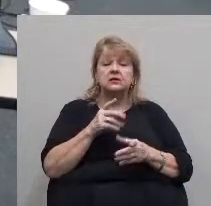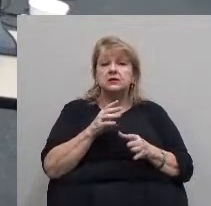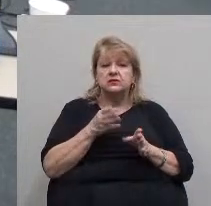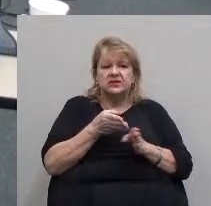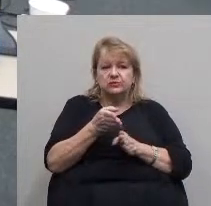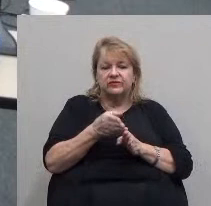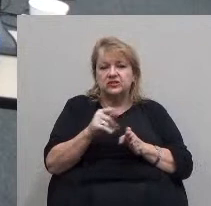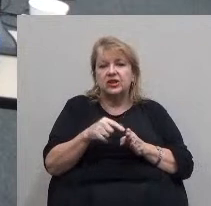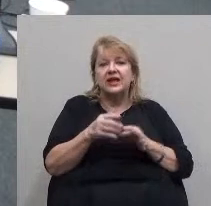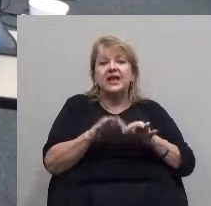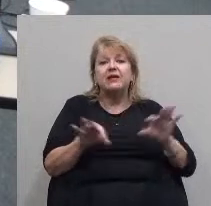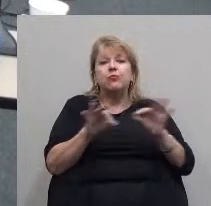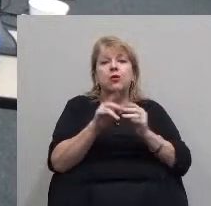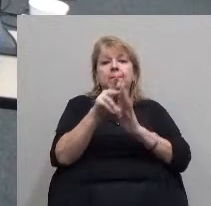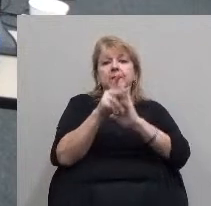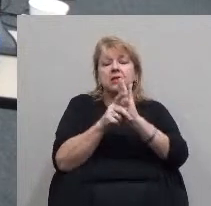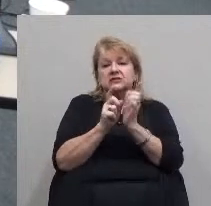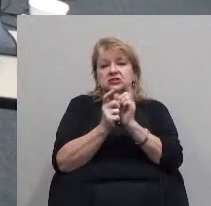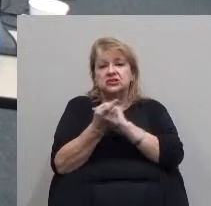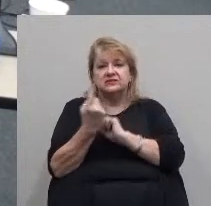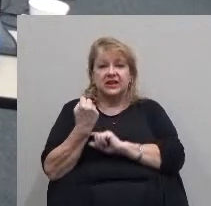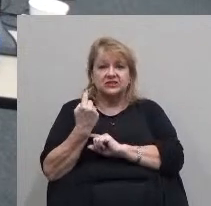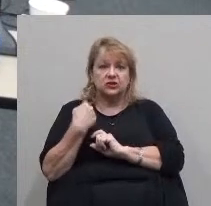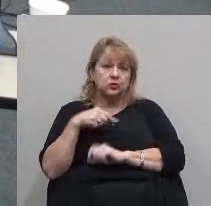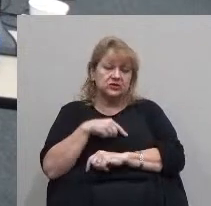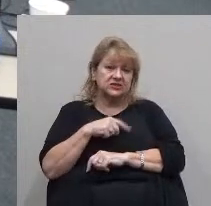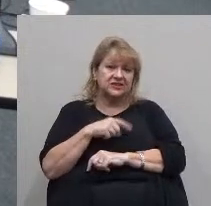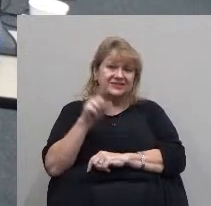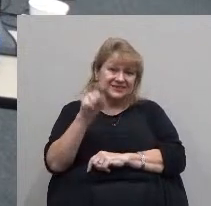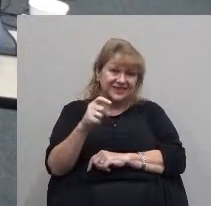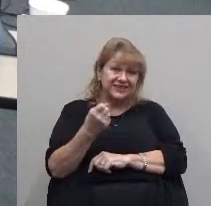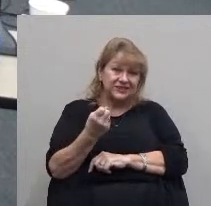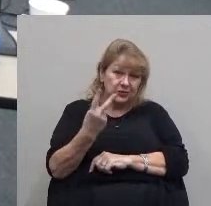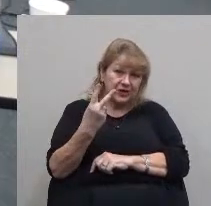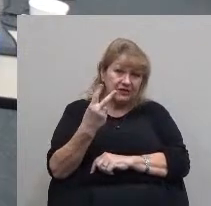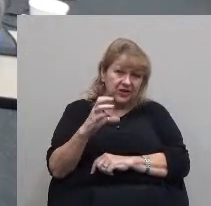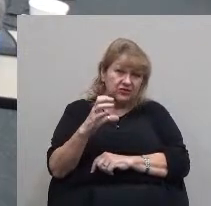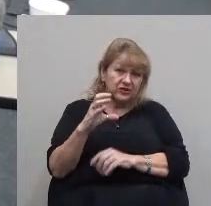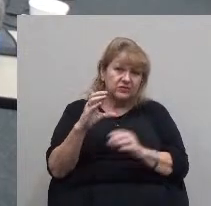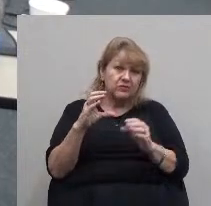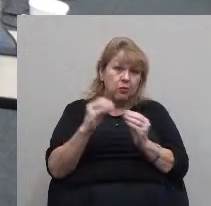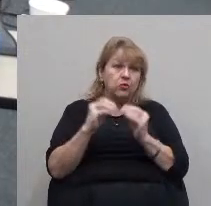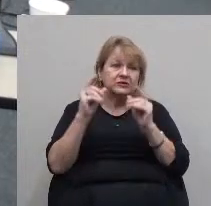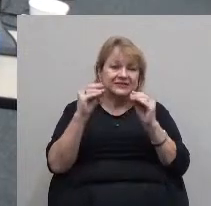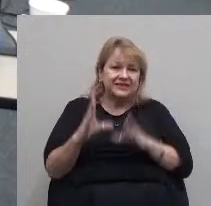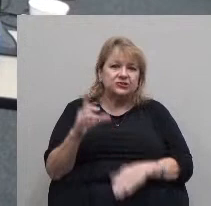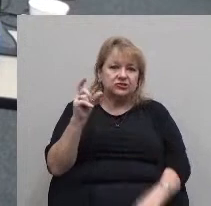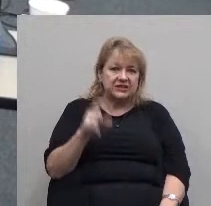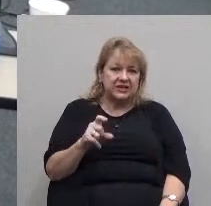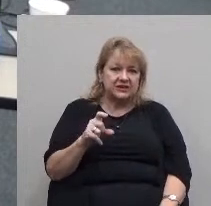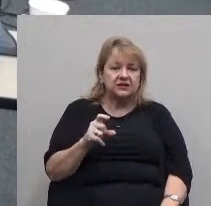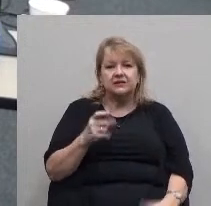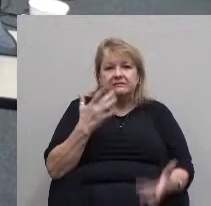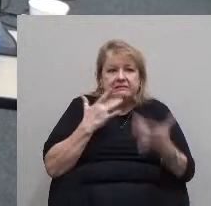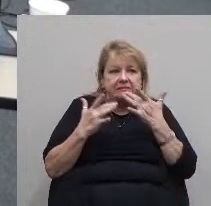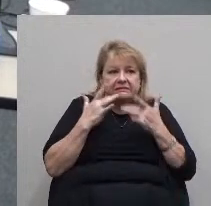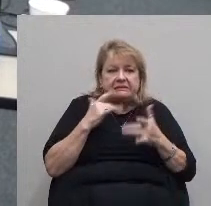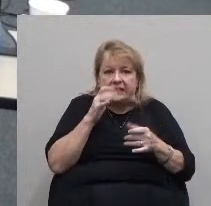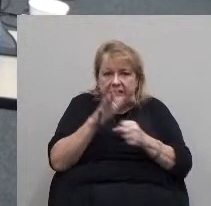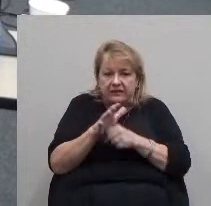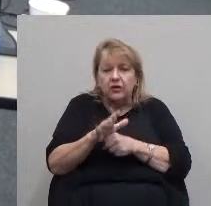important policy shifts last year, we know that we still are about 1,200 teachers short across the state. And so what happens in those